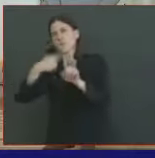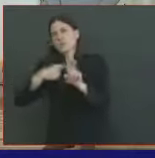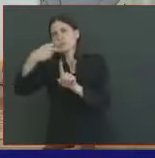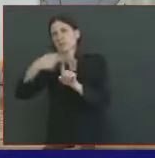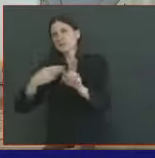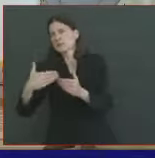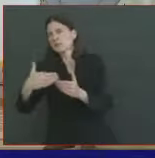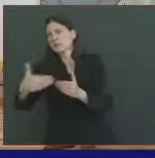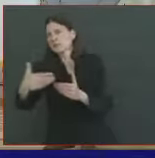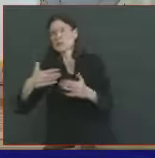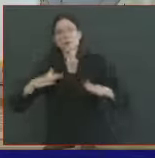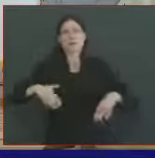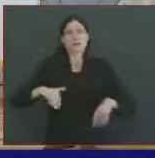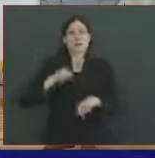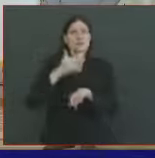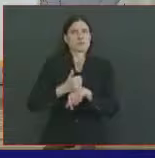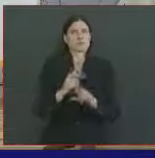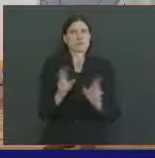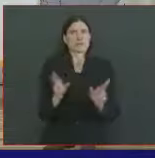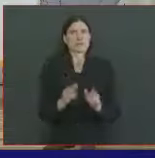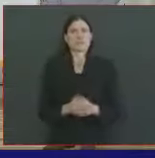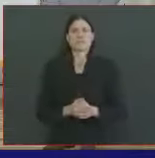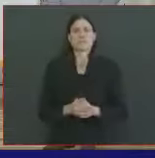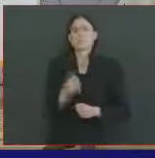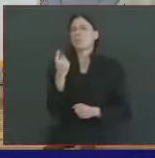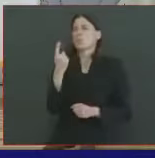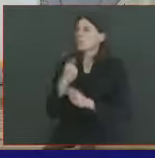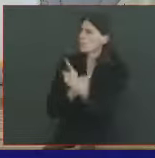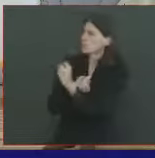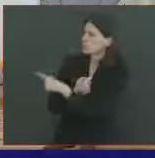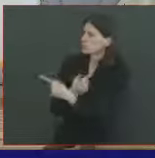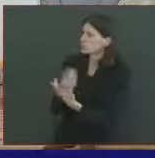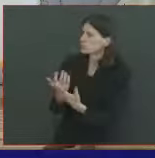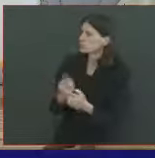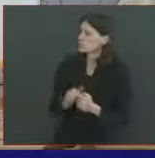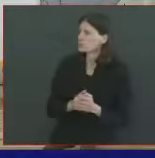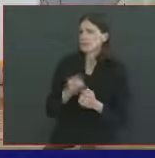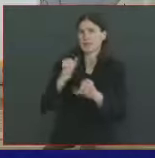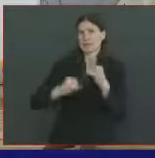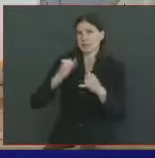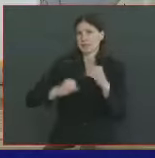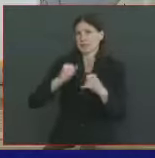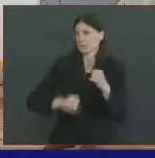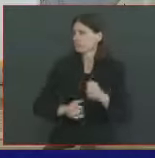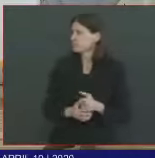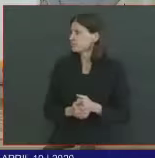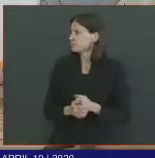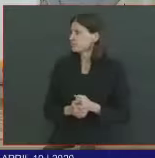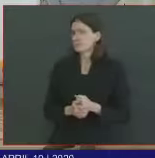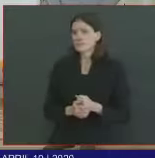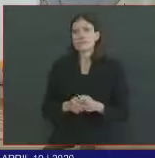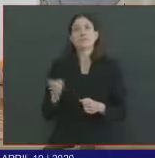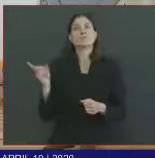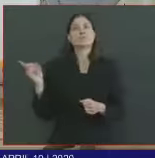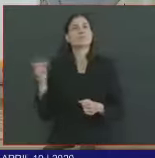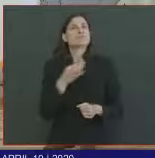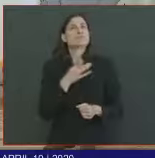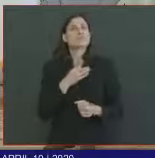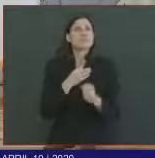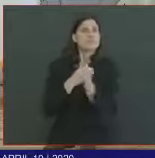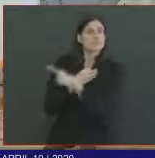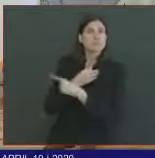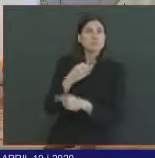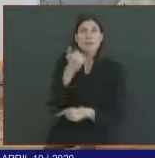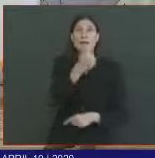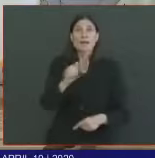Our last question today is from Liza Gordon of Noticias, Rhode Island. Is there any kind of benefits or help for people that do not have a